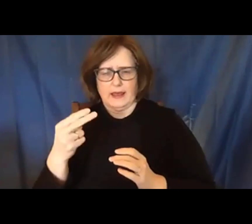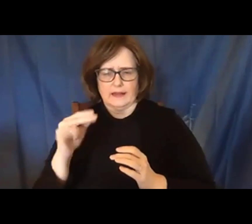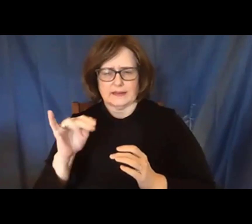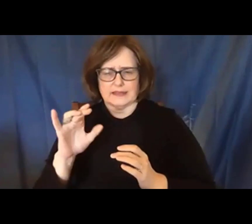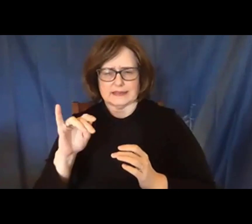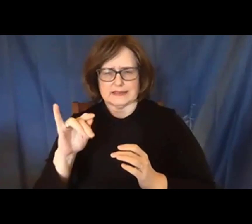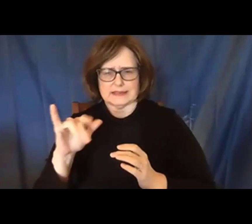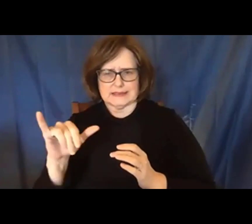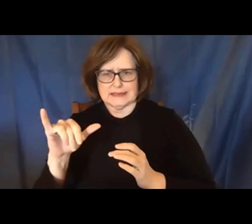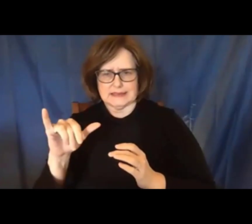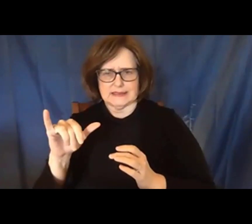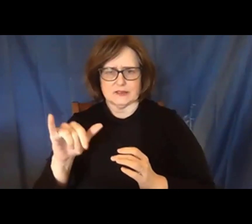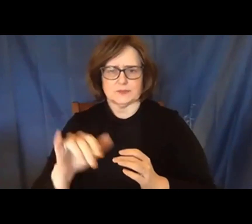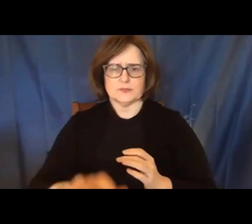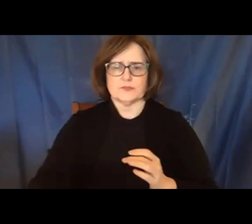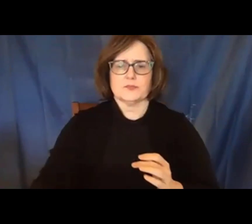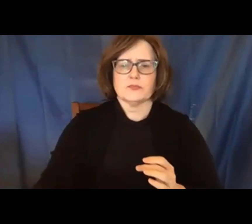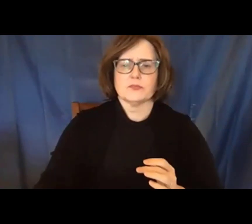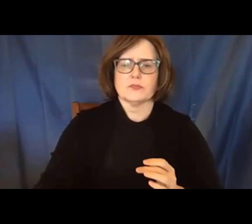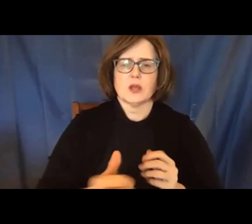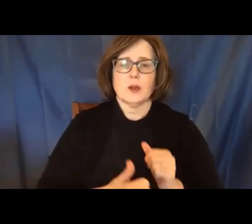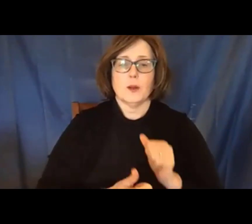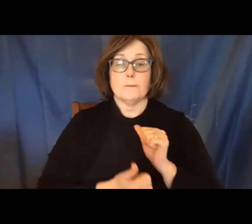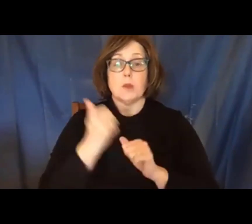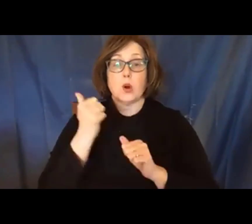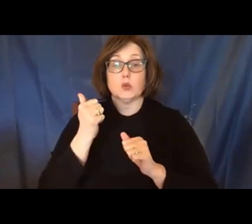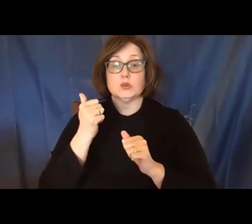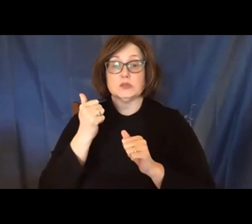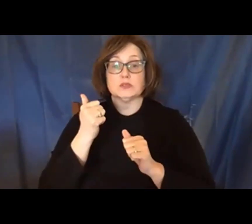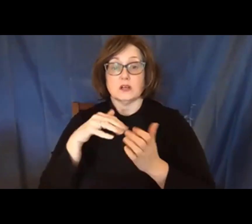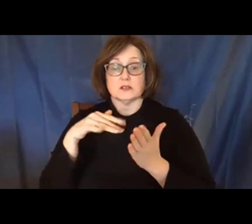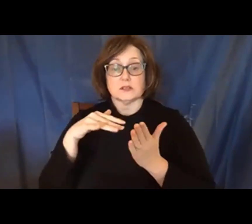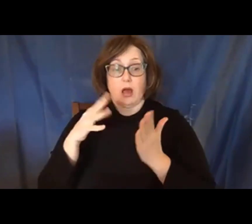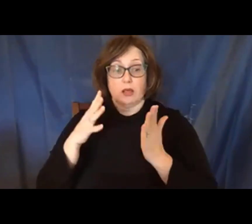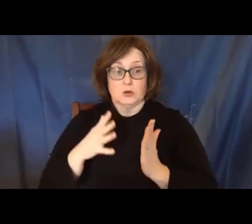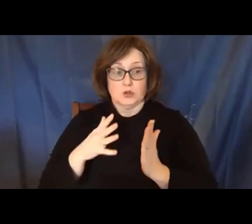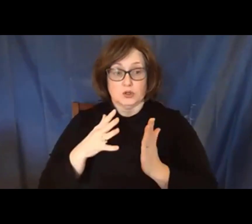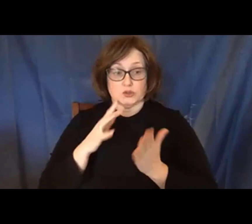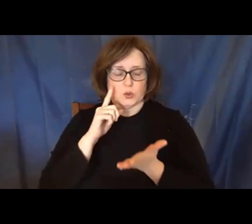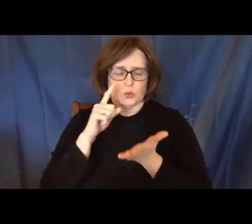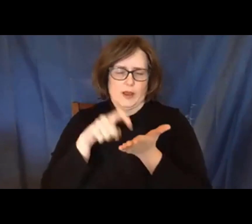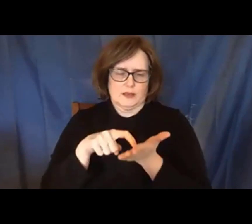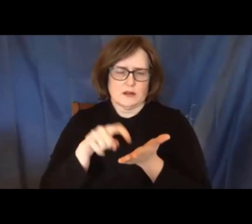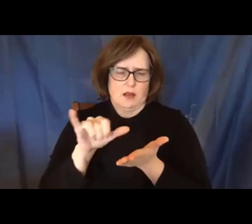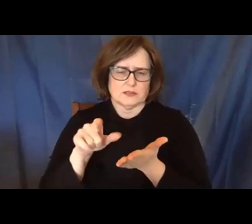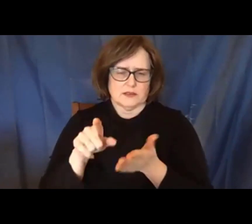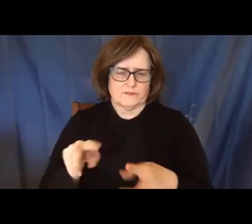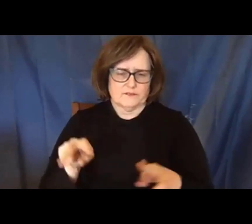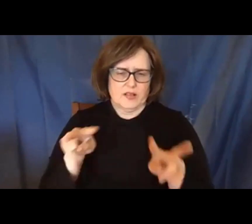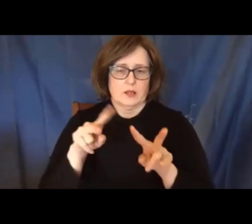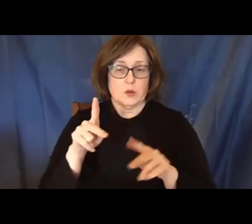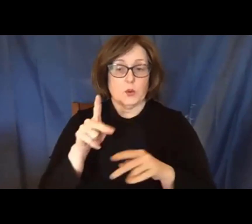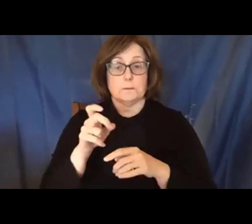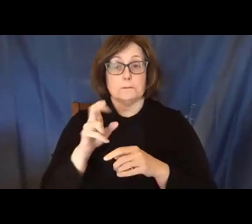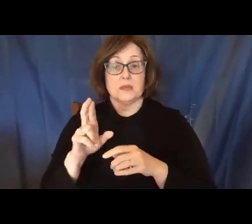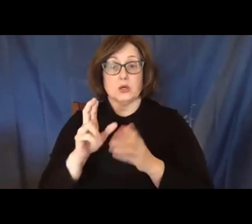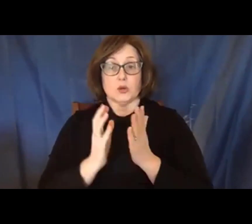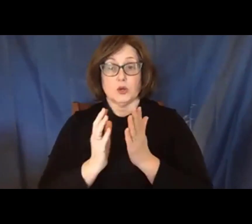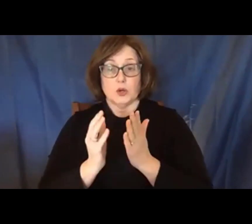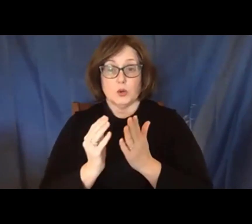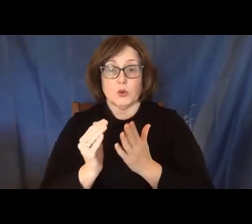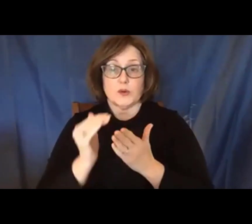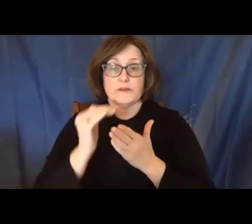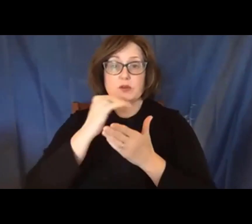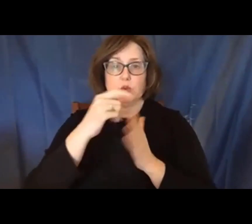peer-reviewed journals, and most scholars today recognize the value in peer-reviewed open access